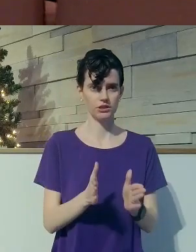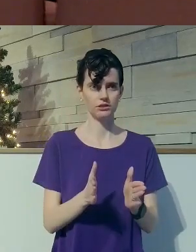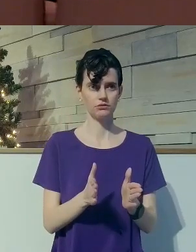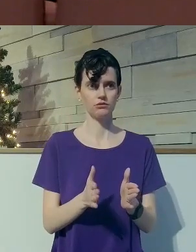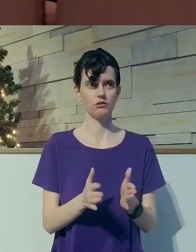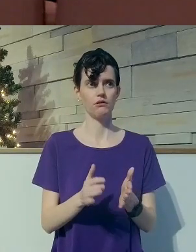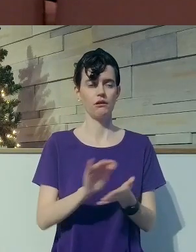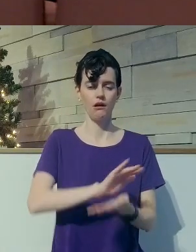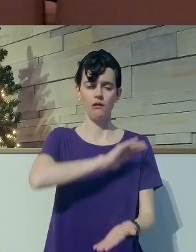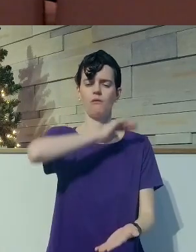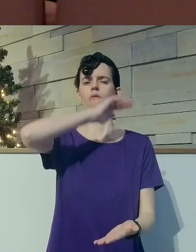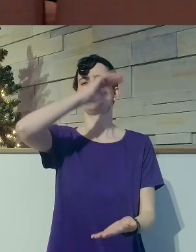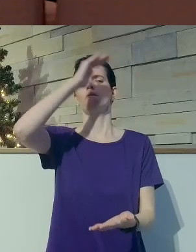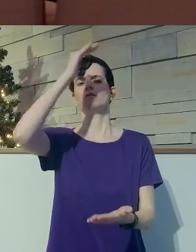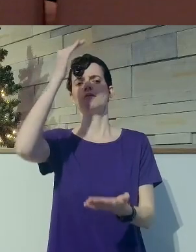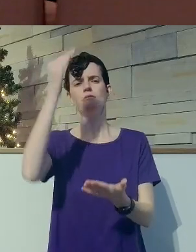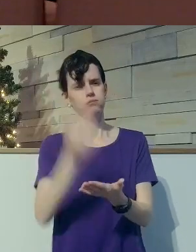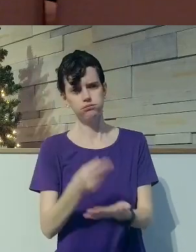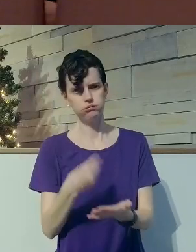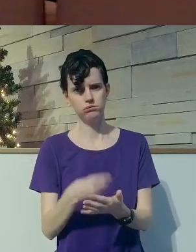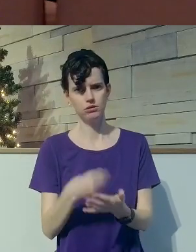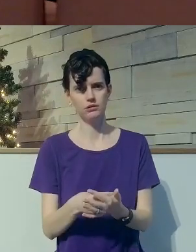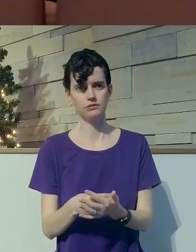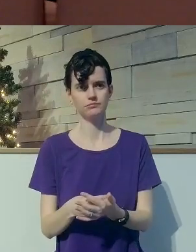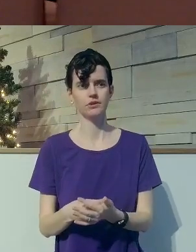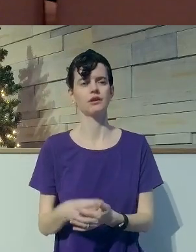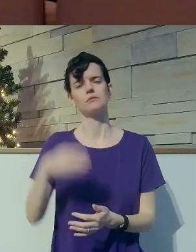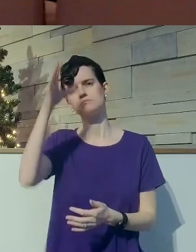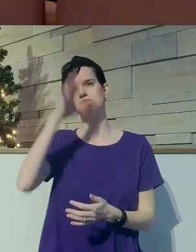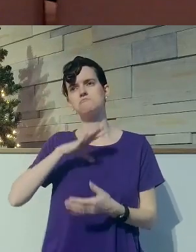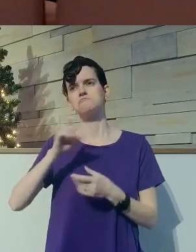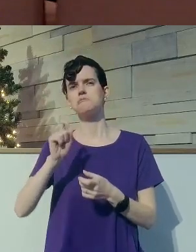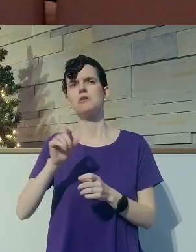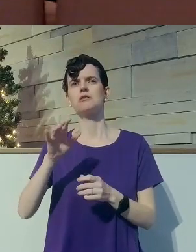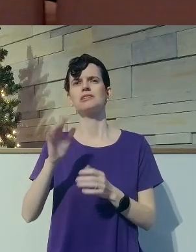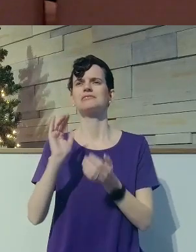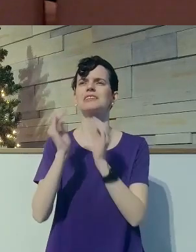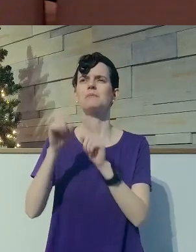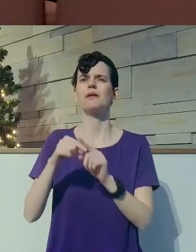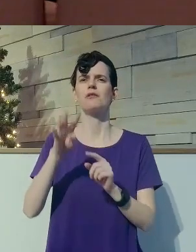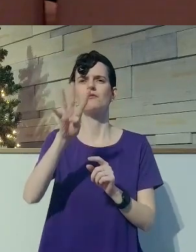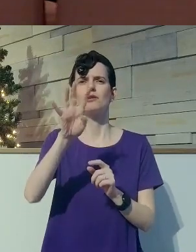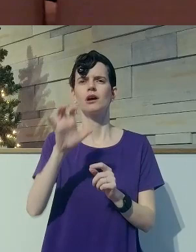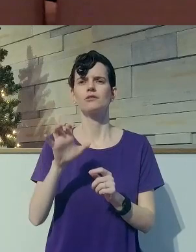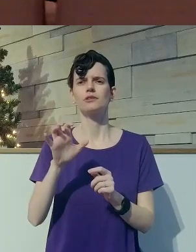a huge amount of money. Tim Keller again estimates it at $400